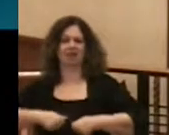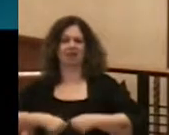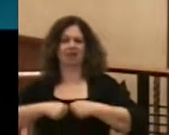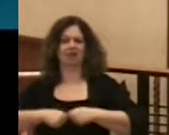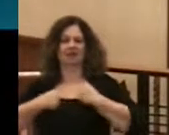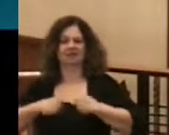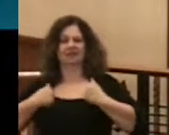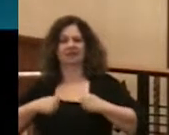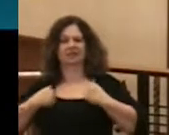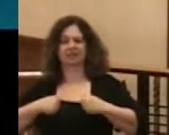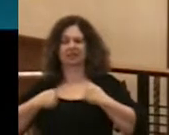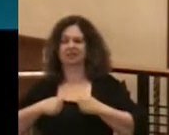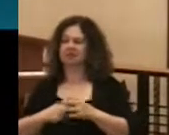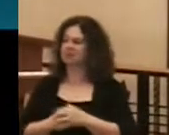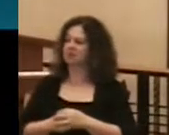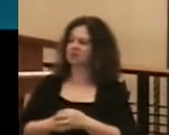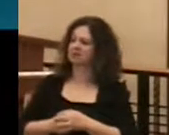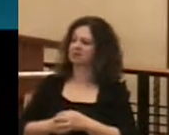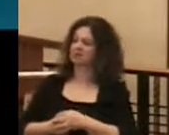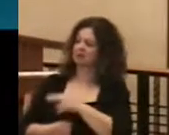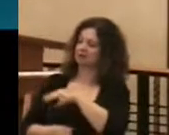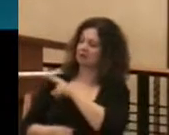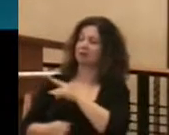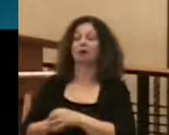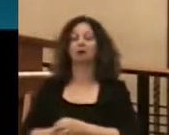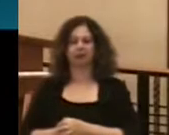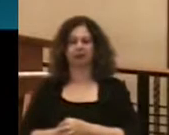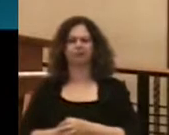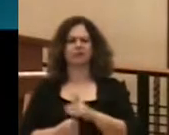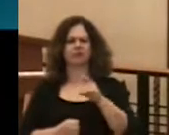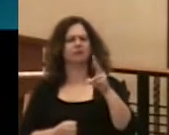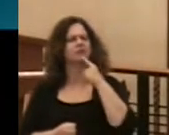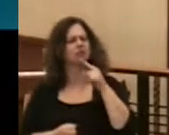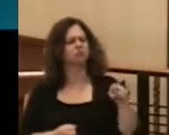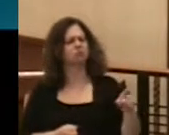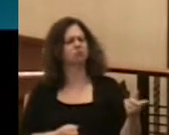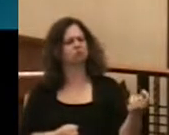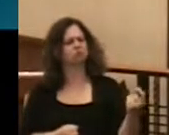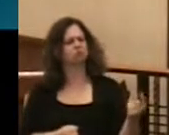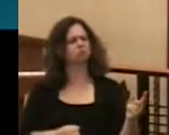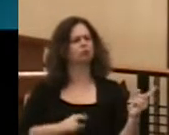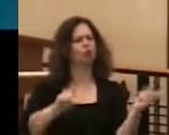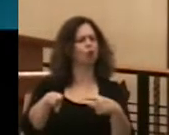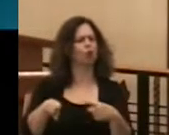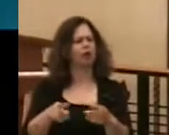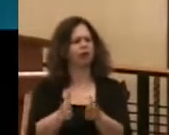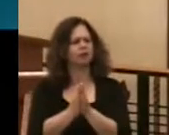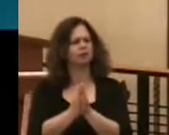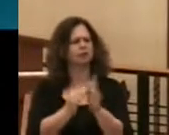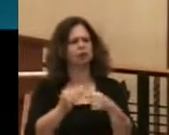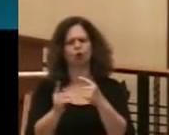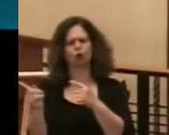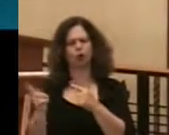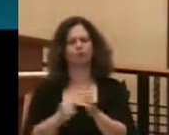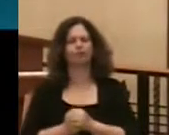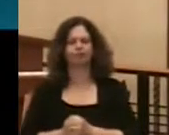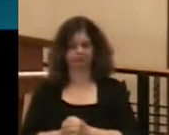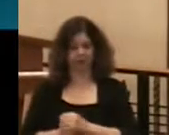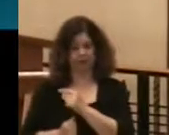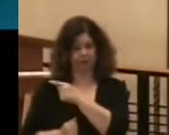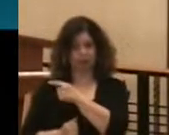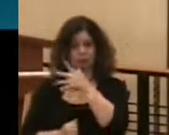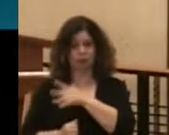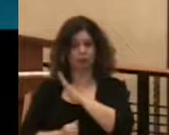David sent someone to inquire about the woman. It was reported, "This is Bathsheba, daughter of